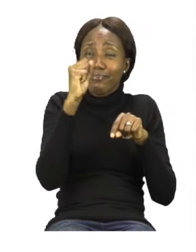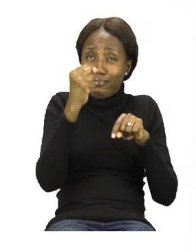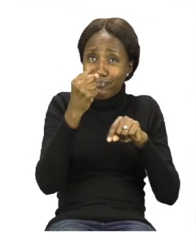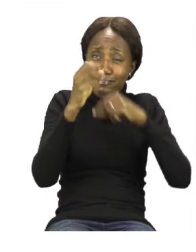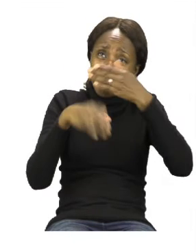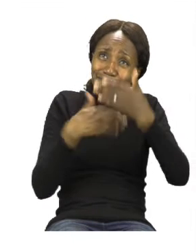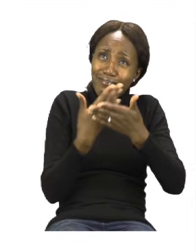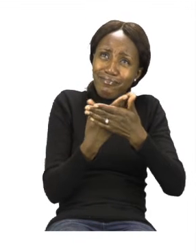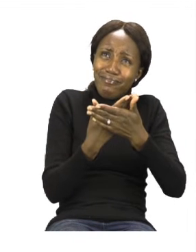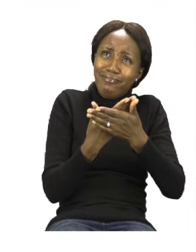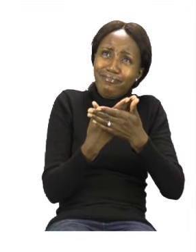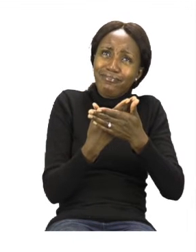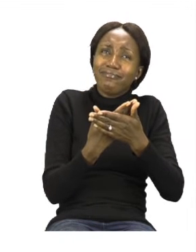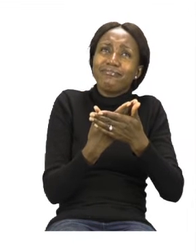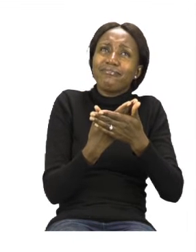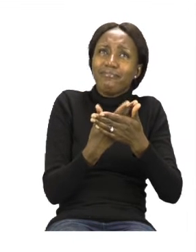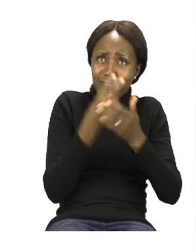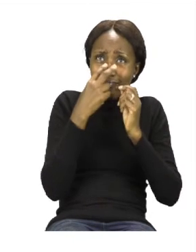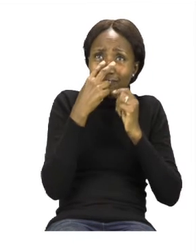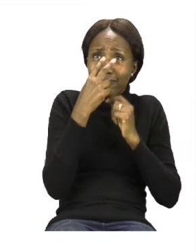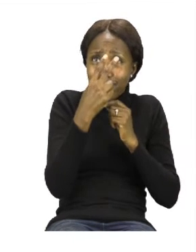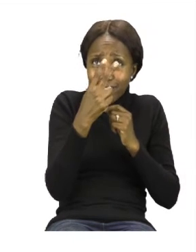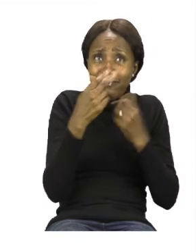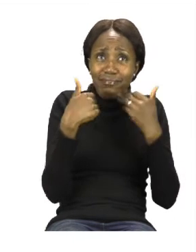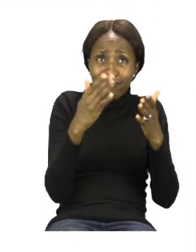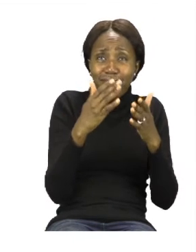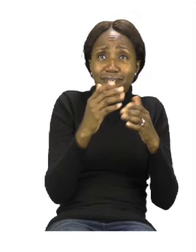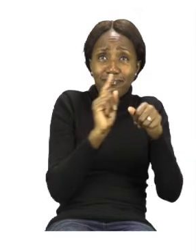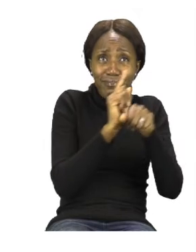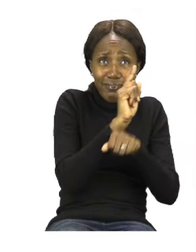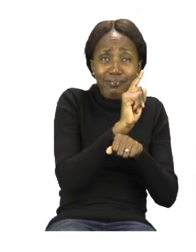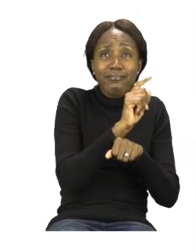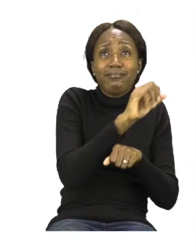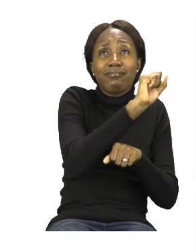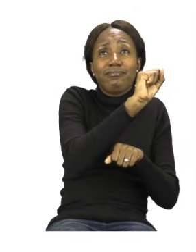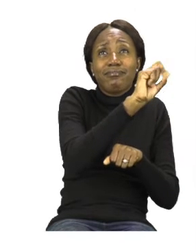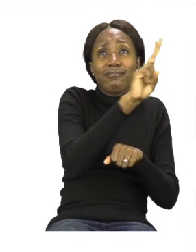help us. So let us repeat the word after me.